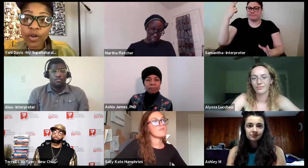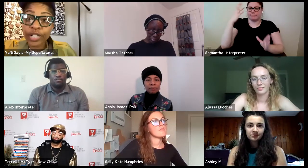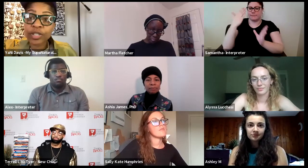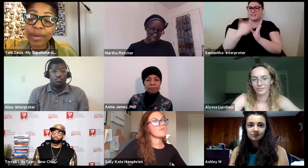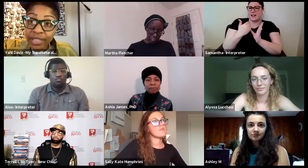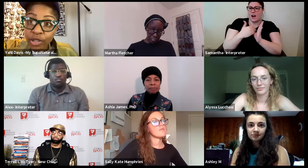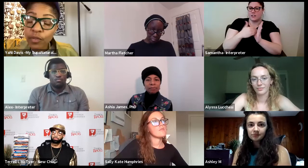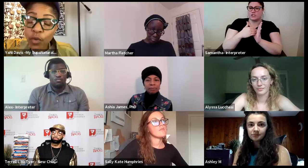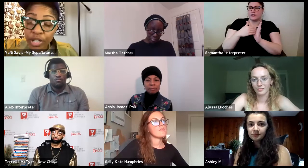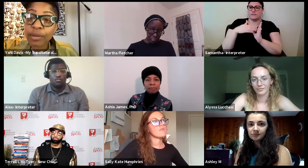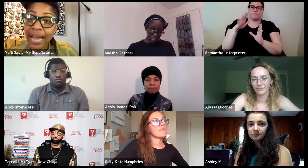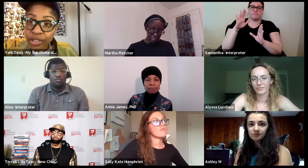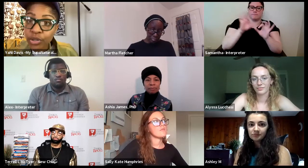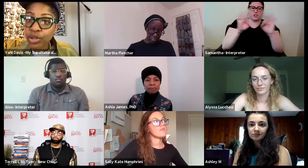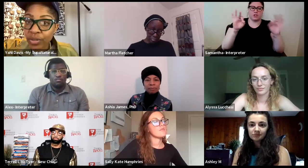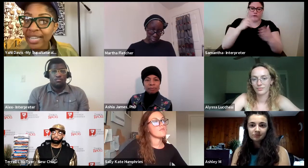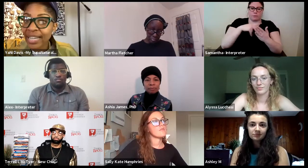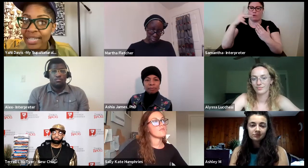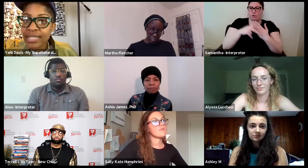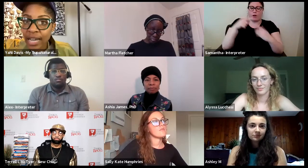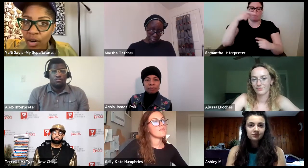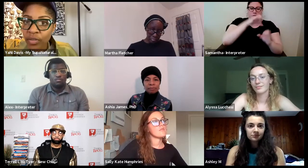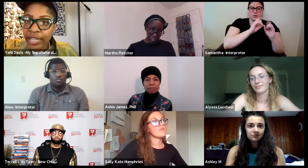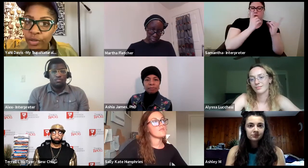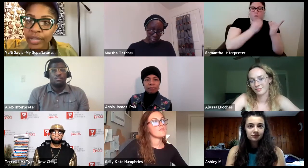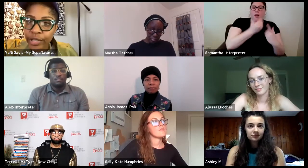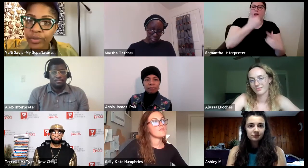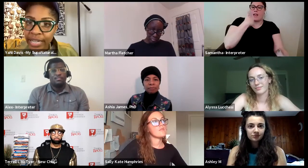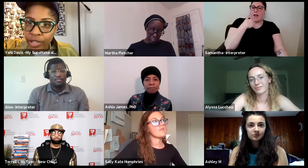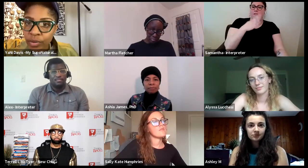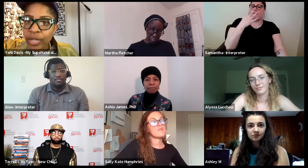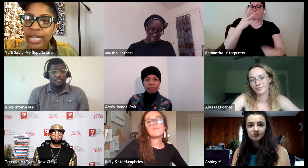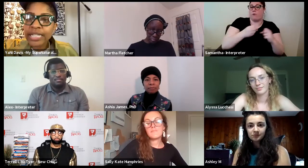have a 4-year bachelor's degree in ASL. Thank you.